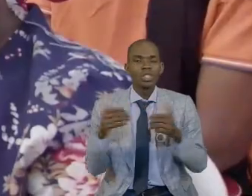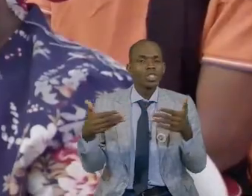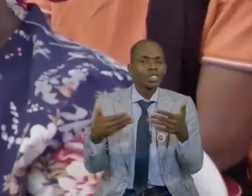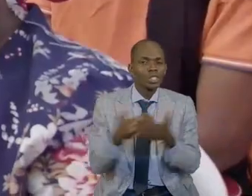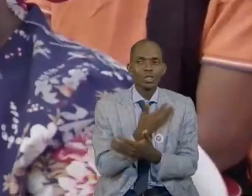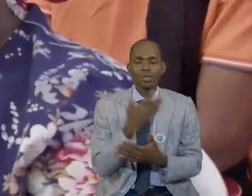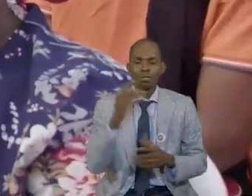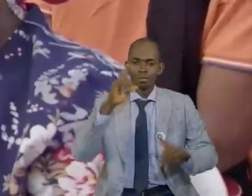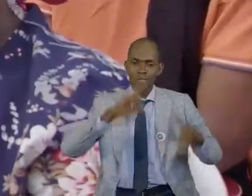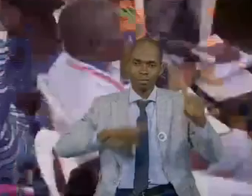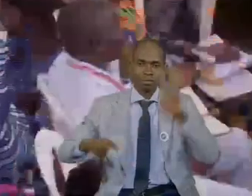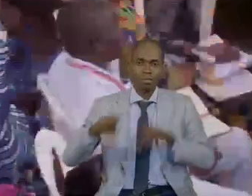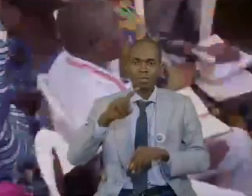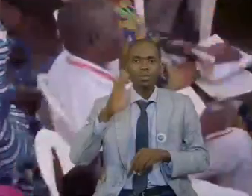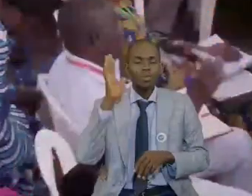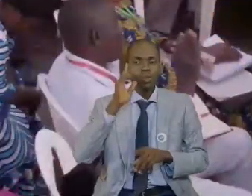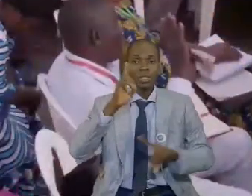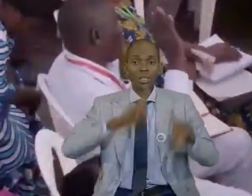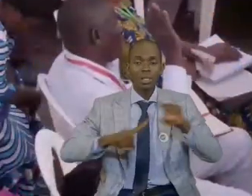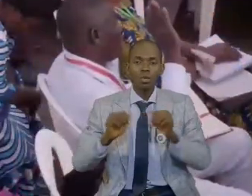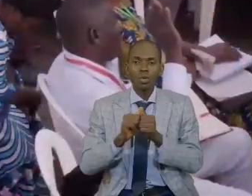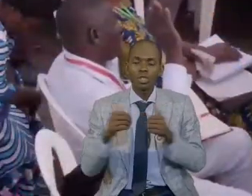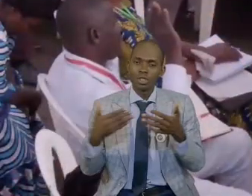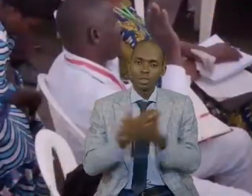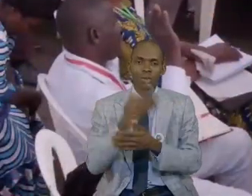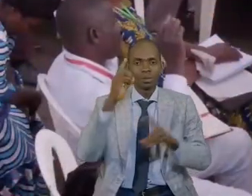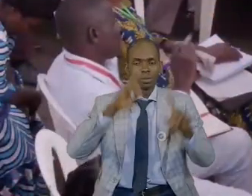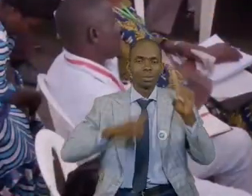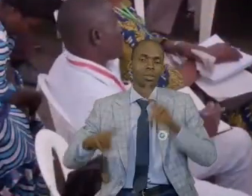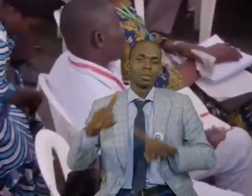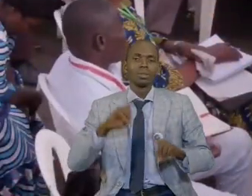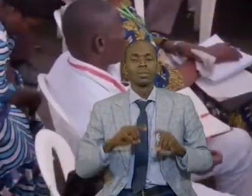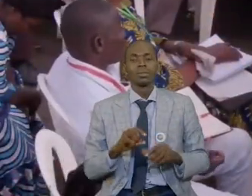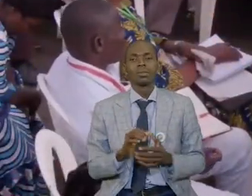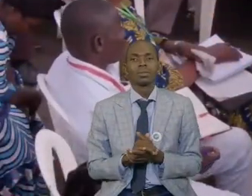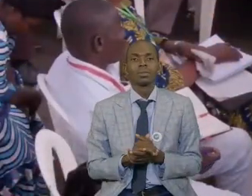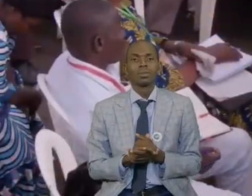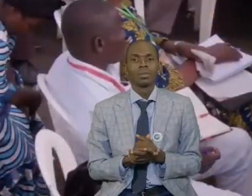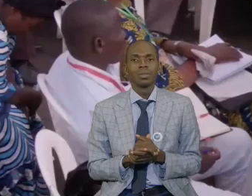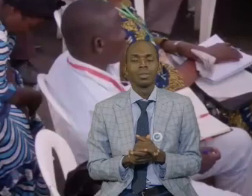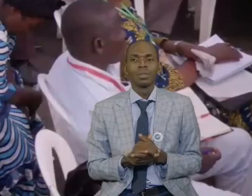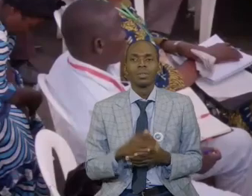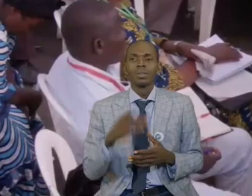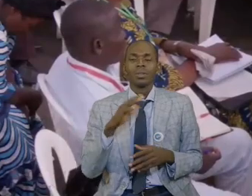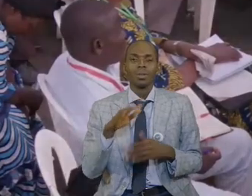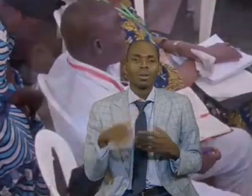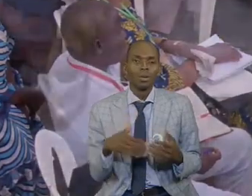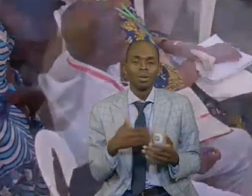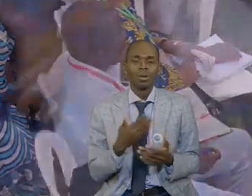you'll speak with new tongues. You know, new tongues,